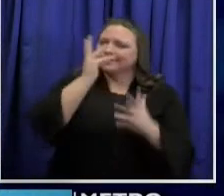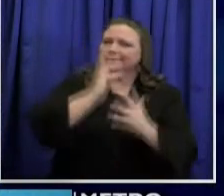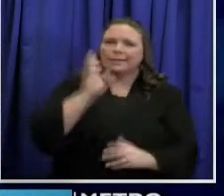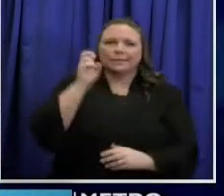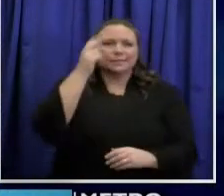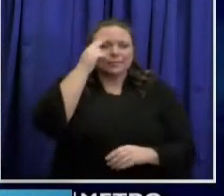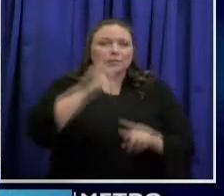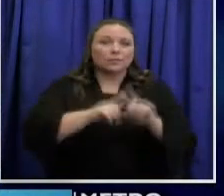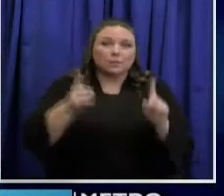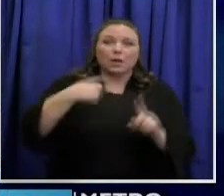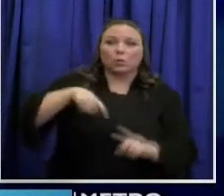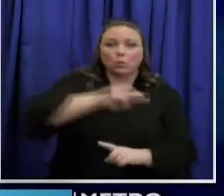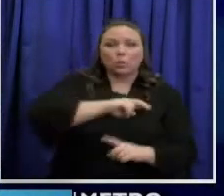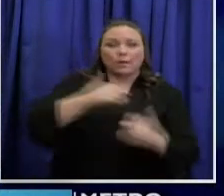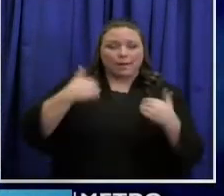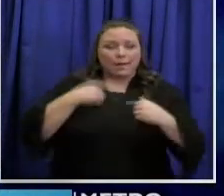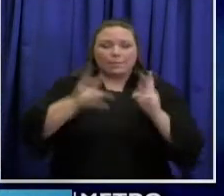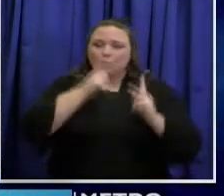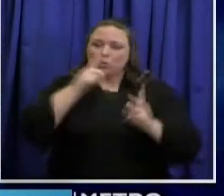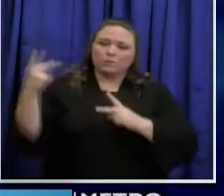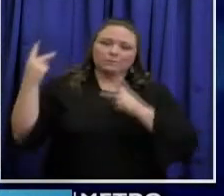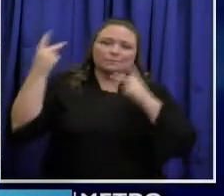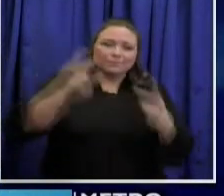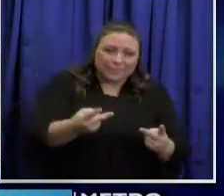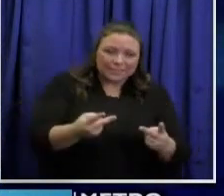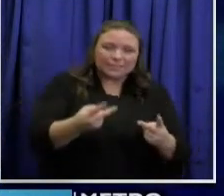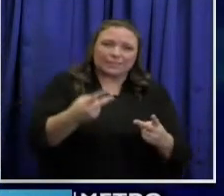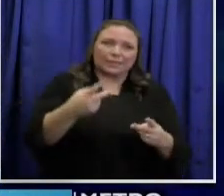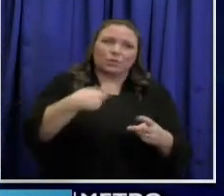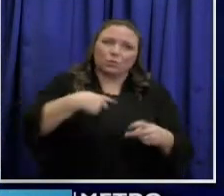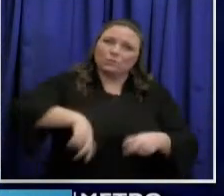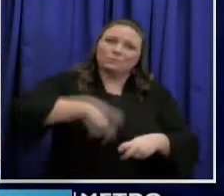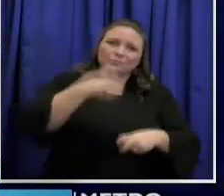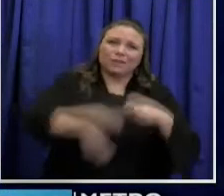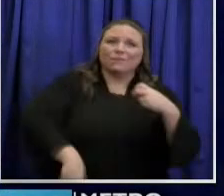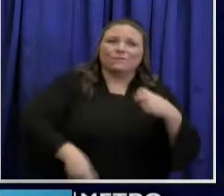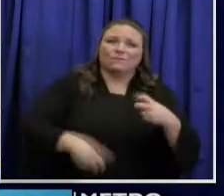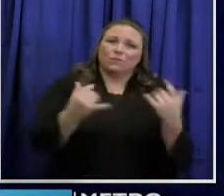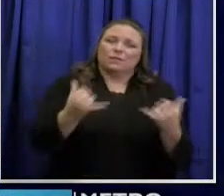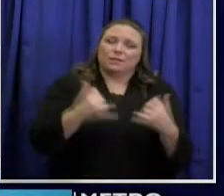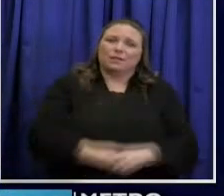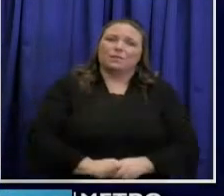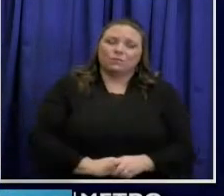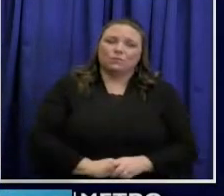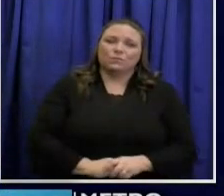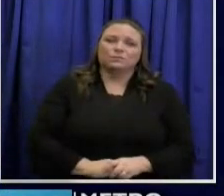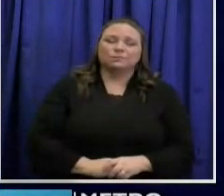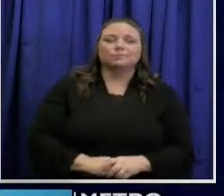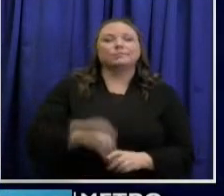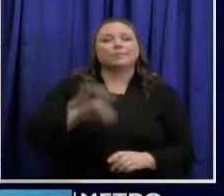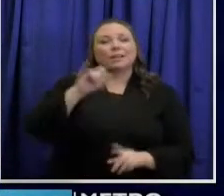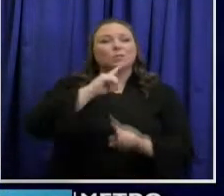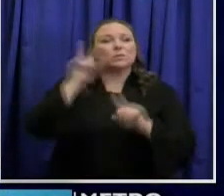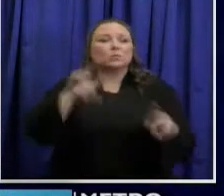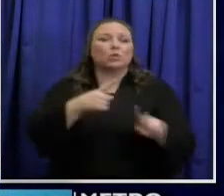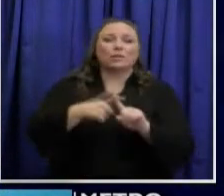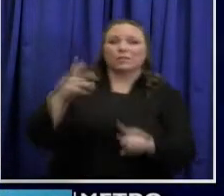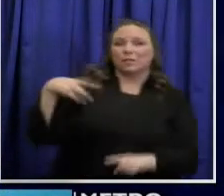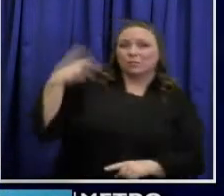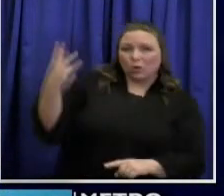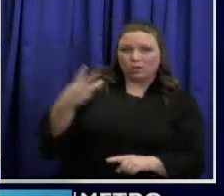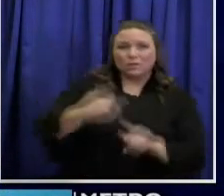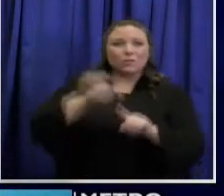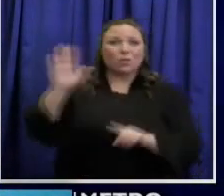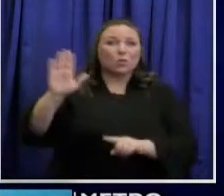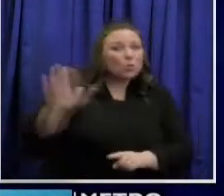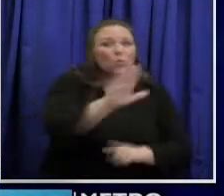but as a tourist-based economy, we've been among the hardest hit places in the country. So that's a report from Washington. That's from your office